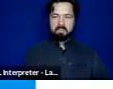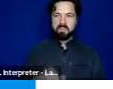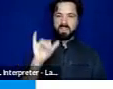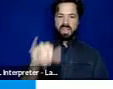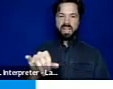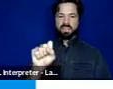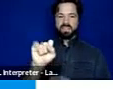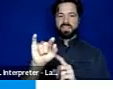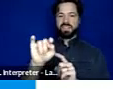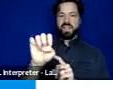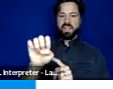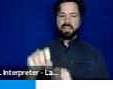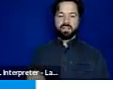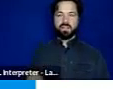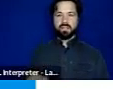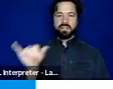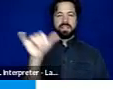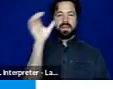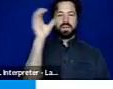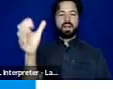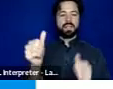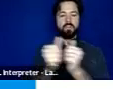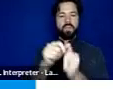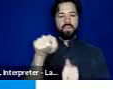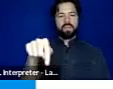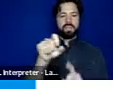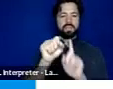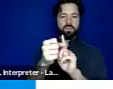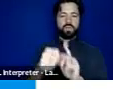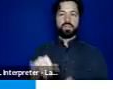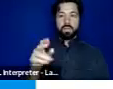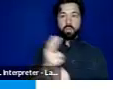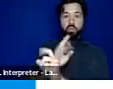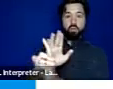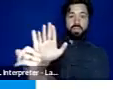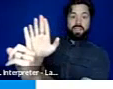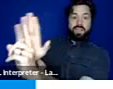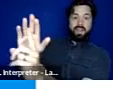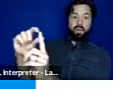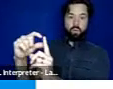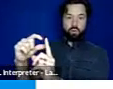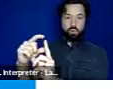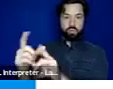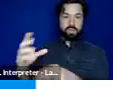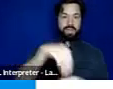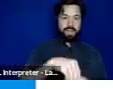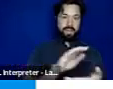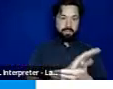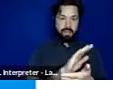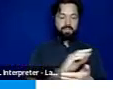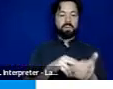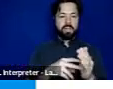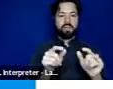it, right? But if they're using somebody else's words in their paper, they do have to cite